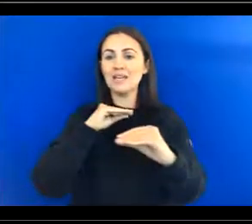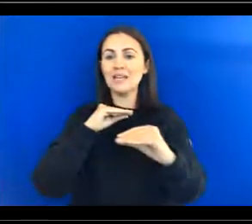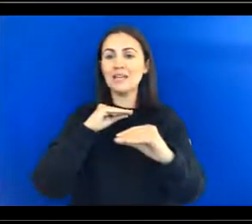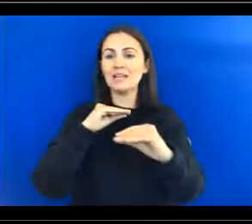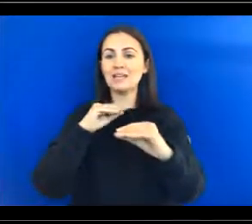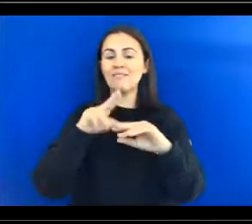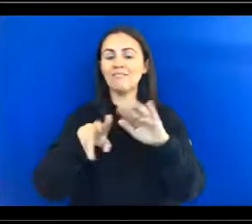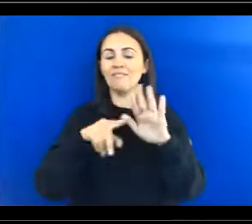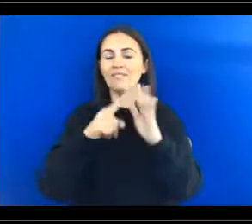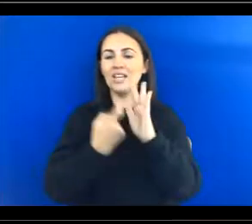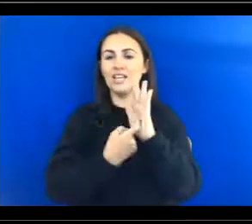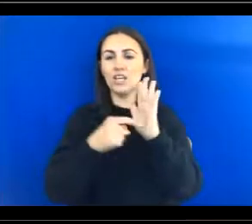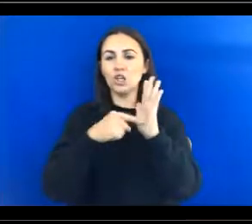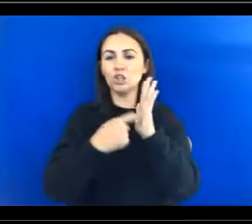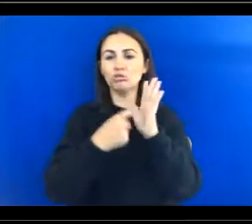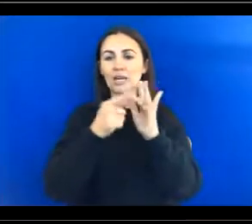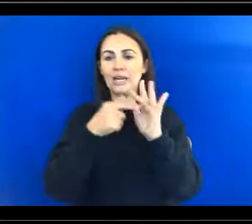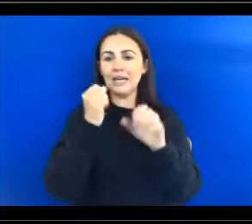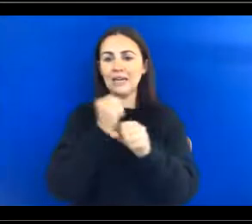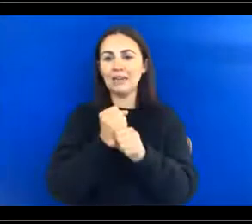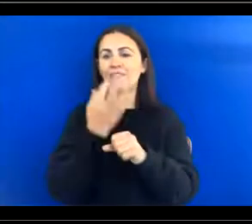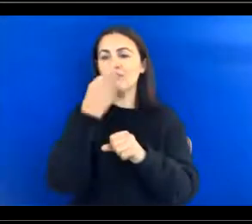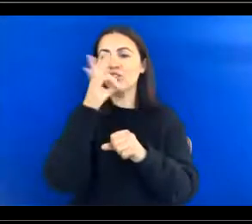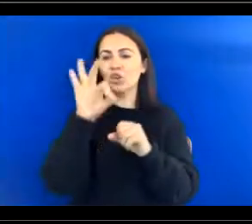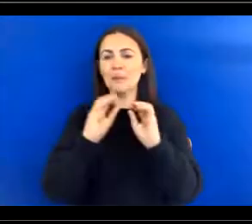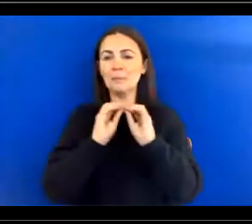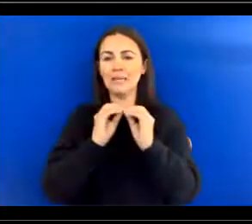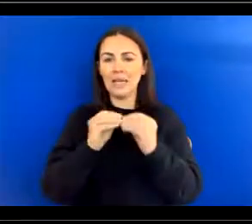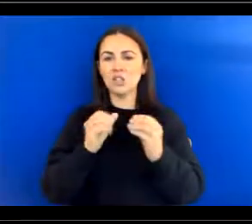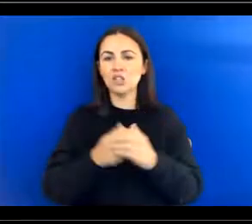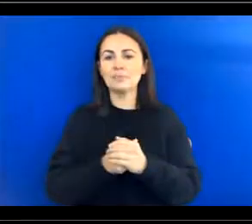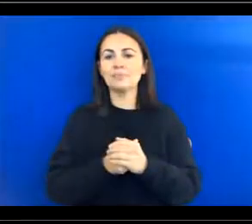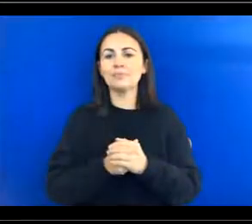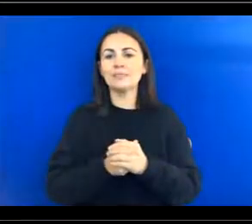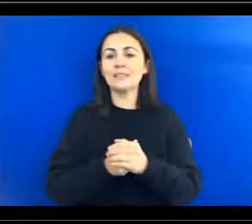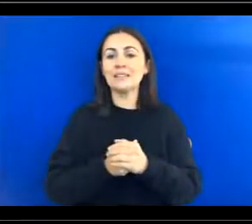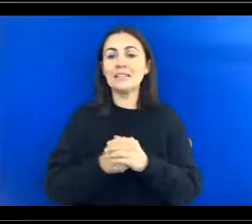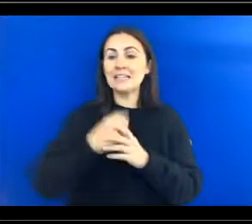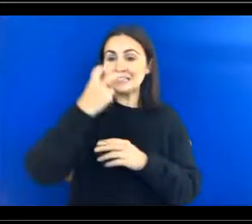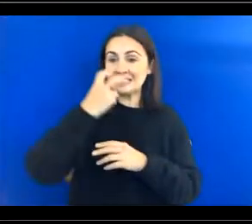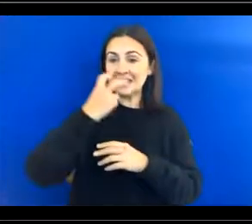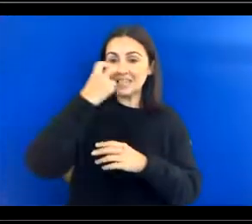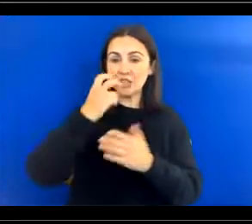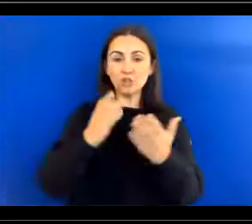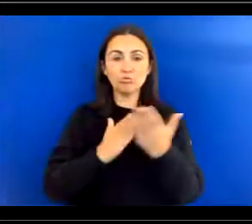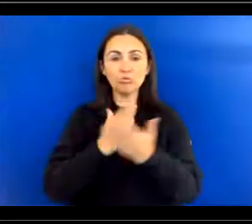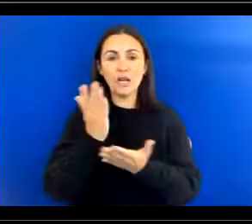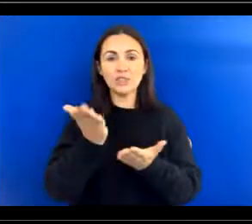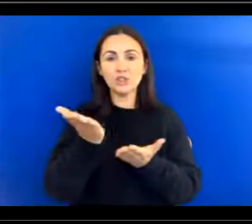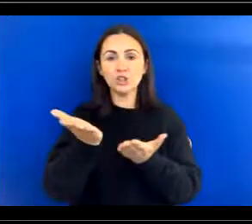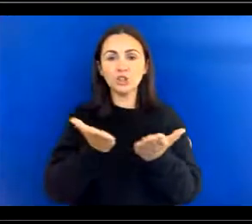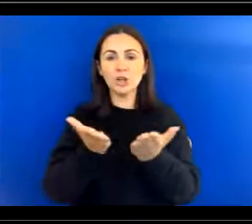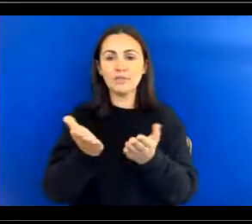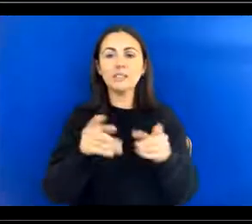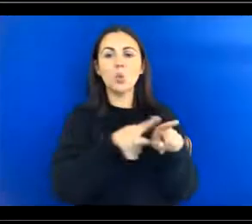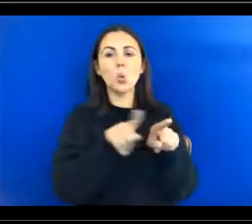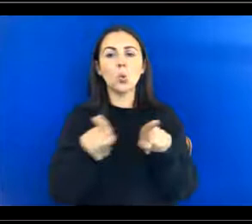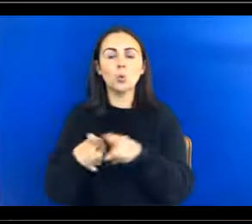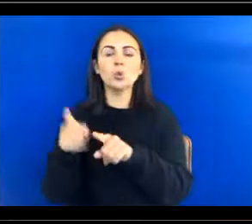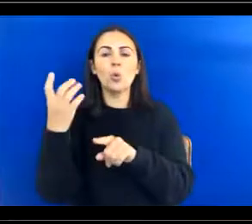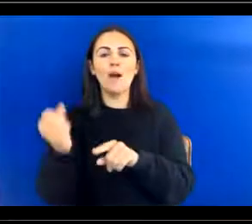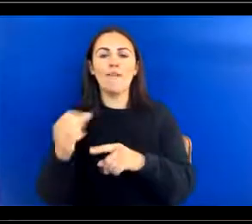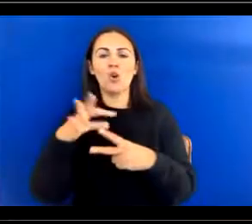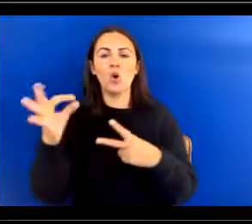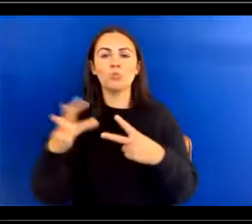The Seniors' Rights Service also has a specialist strata service, so that's another place that you can go to